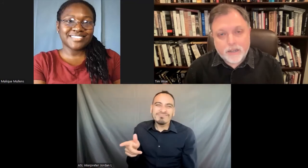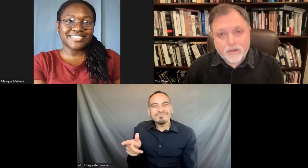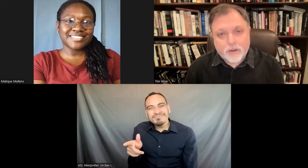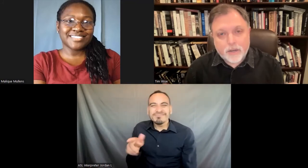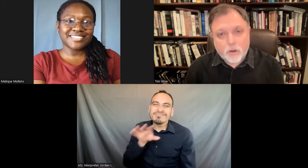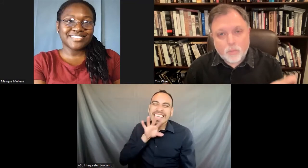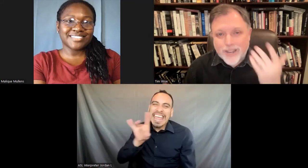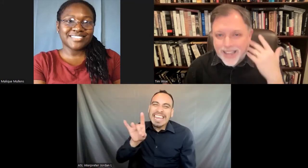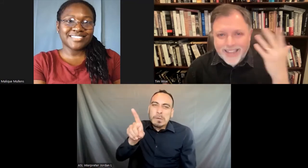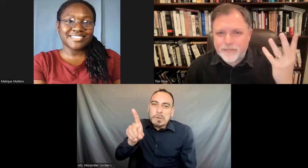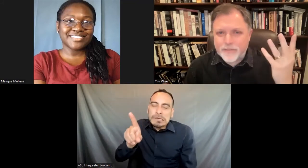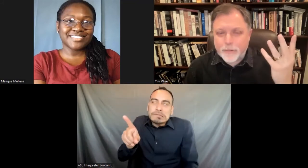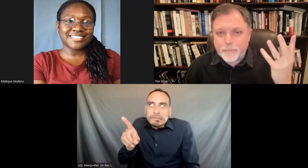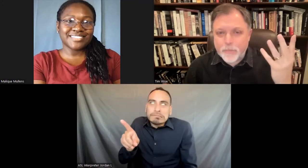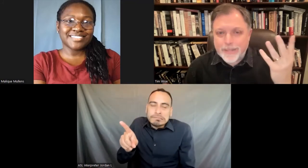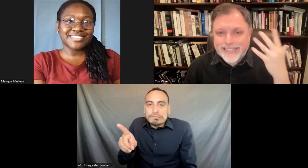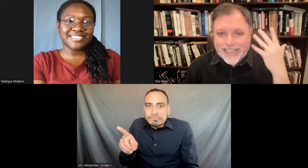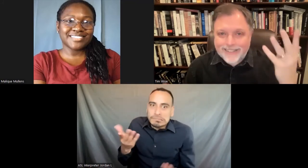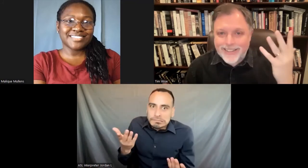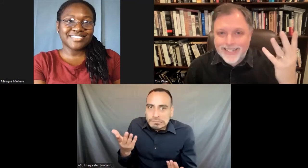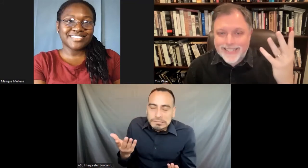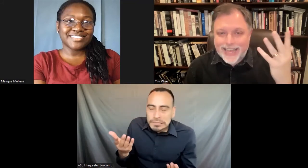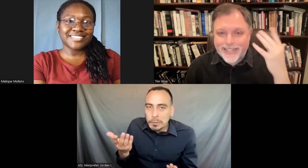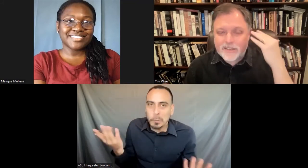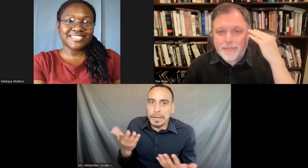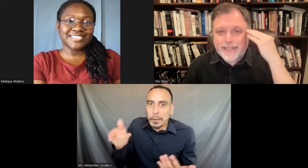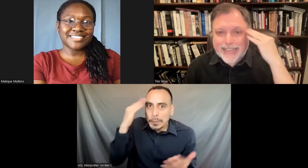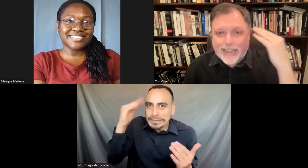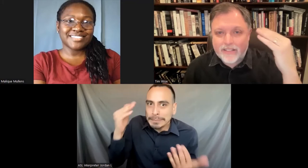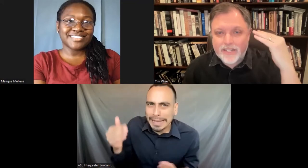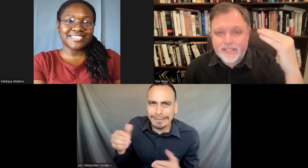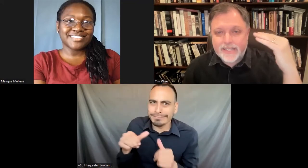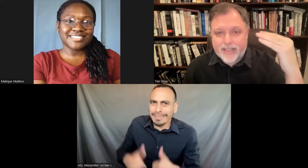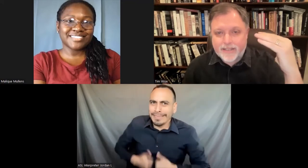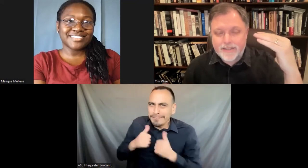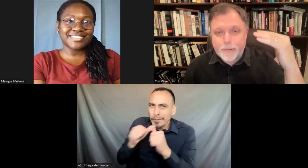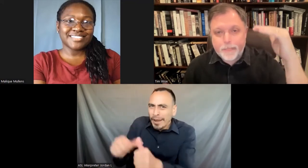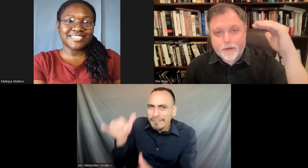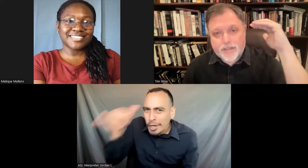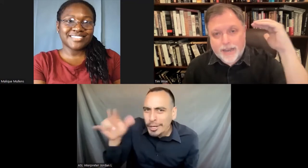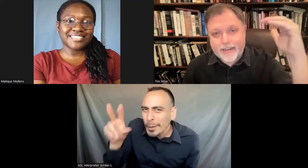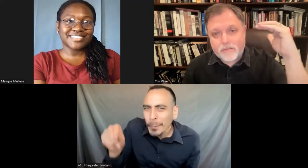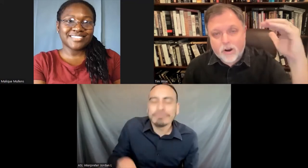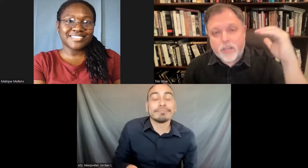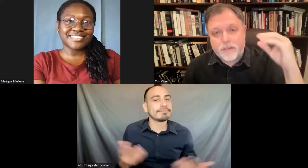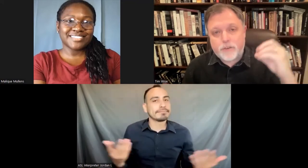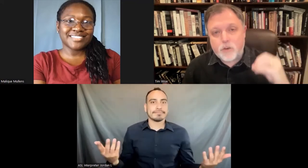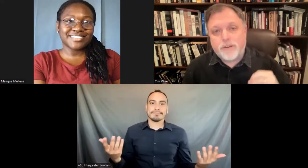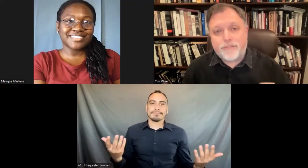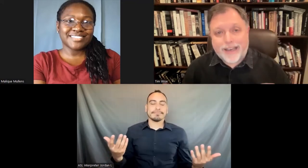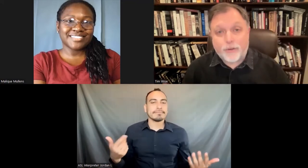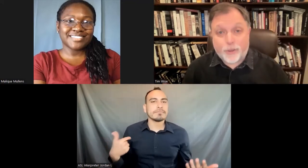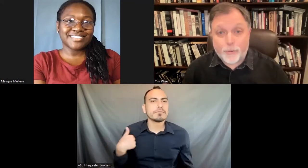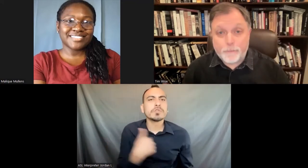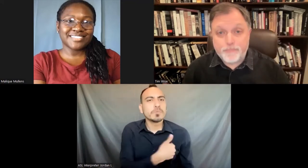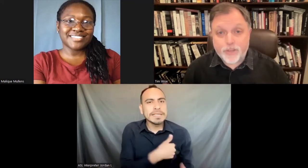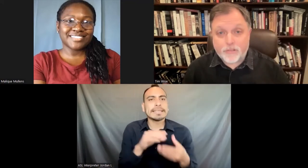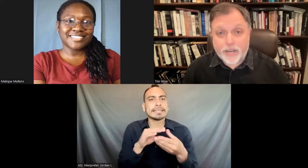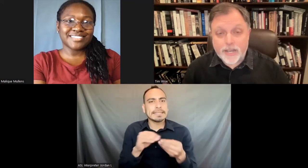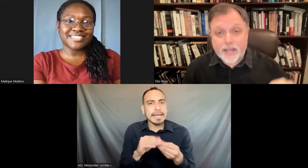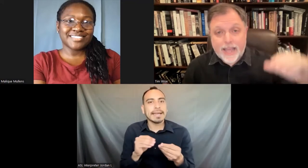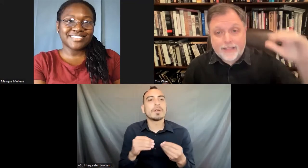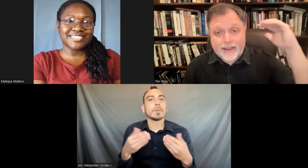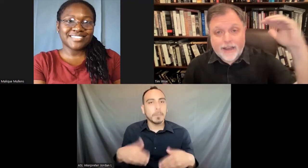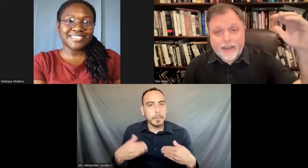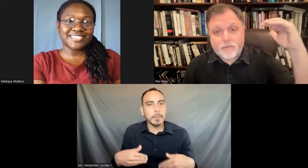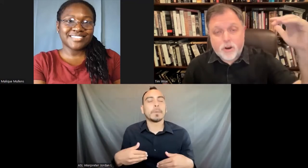expect, right? What kind of mentality is that? It's a mentality that says there's a hierarchy of human value,